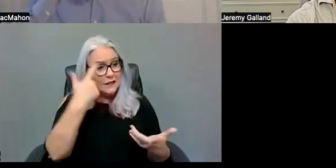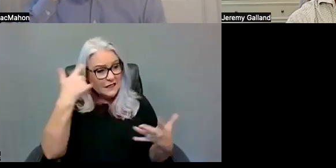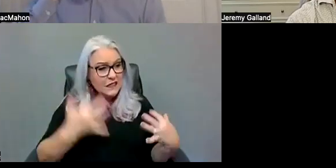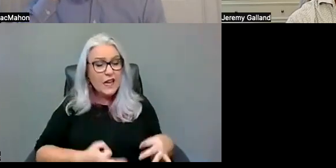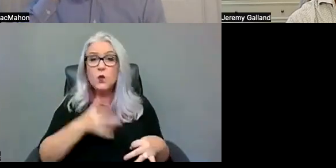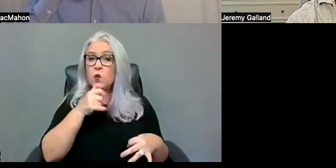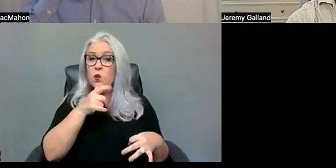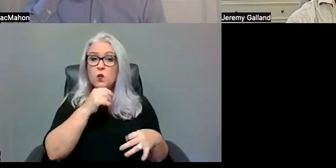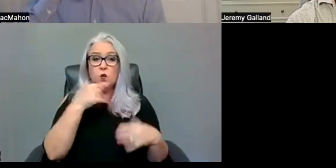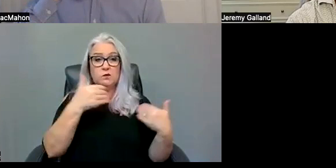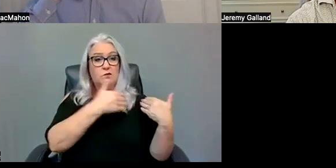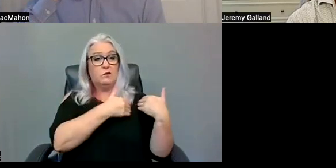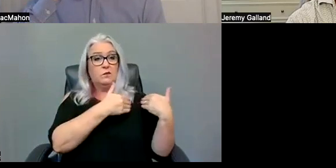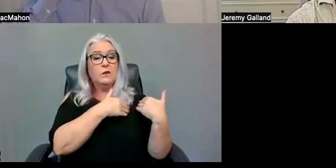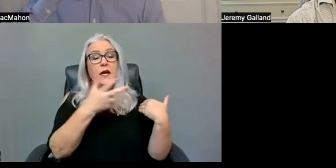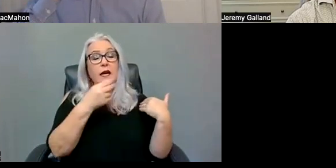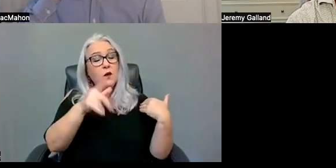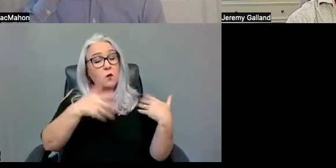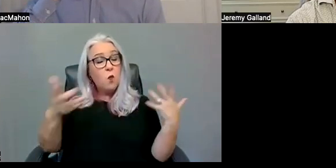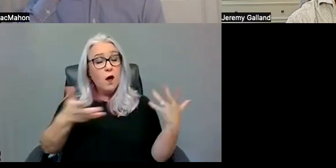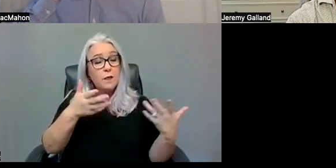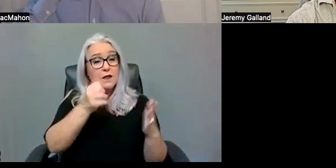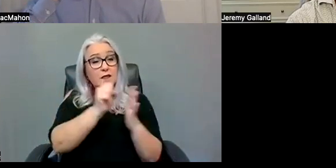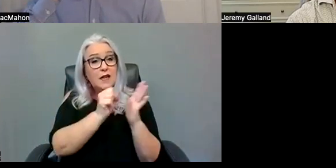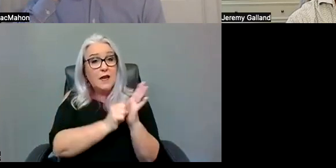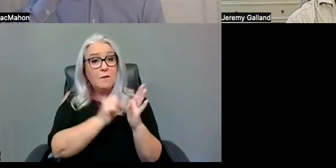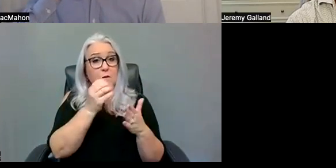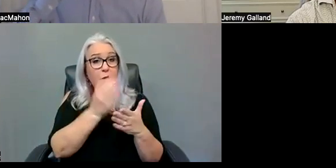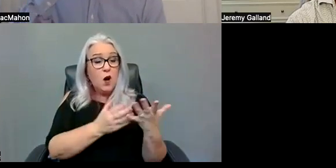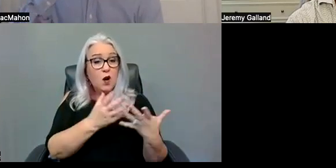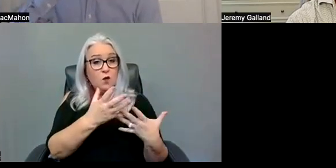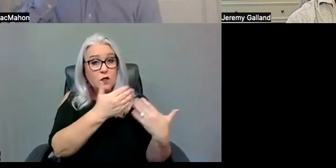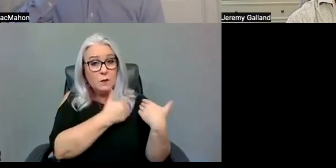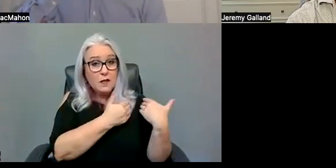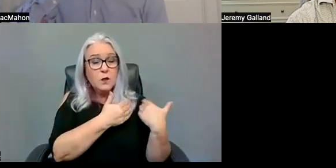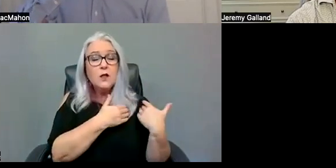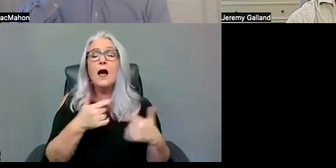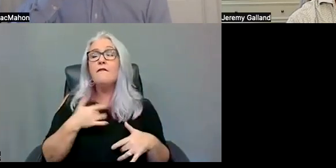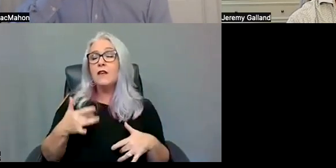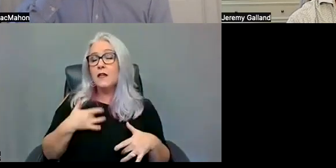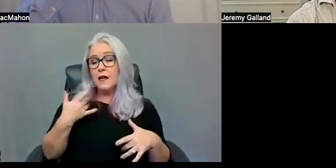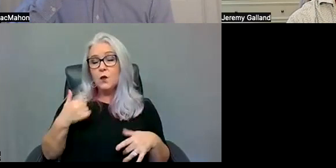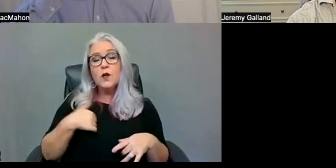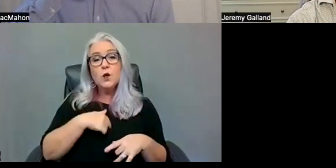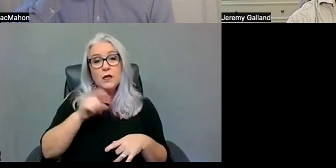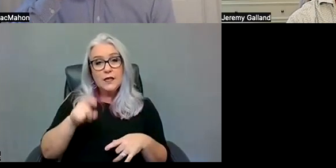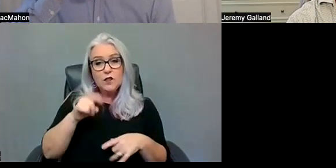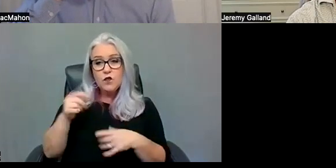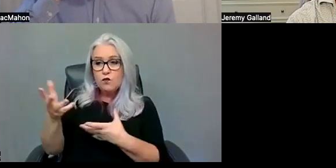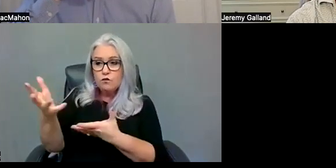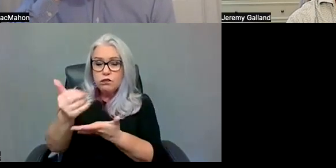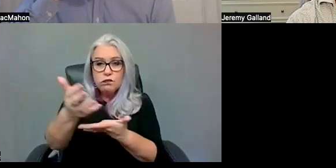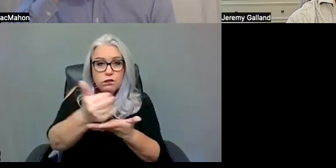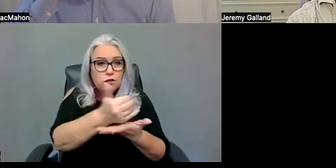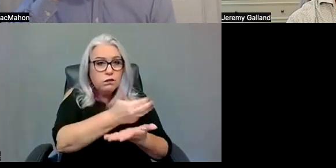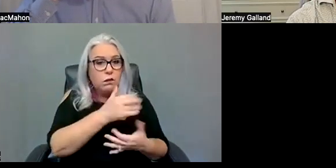the state piece of this is? I think we would need to get a lot of information and then hopefully work to a